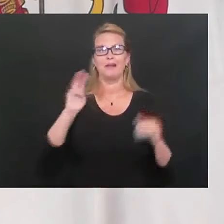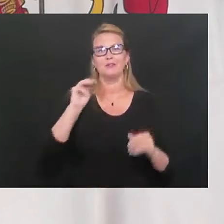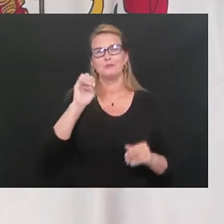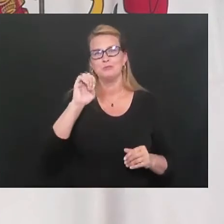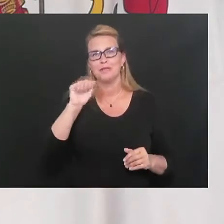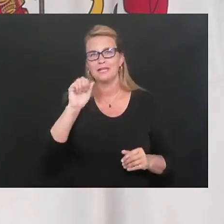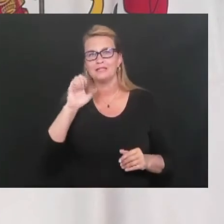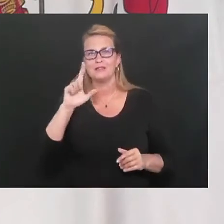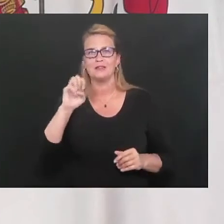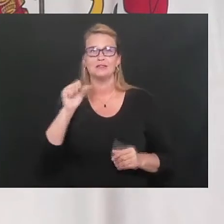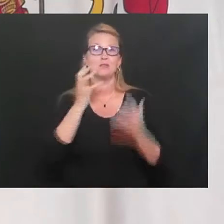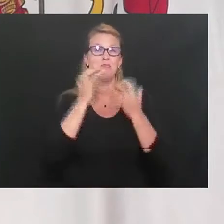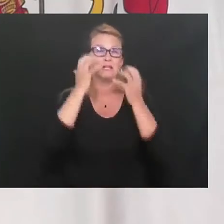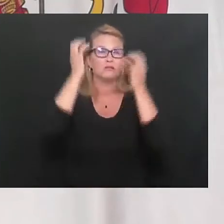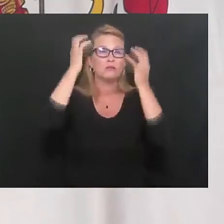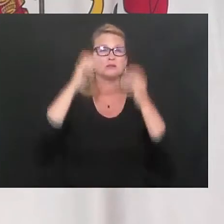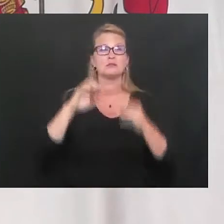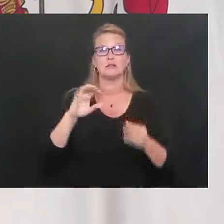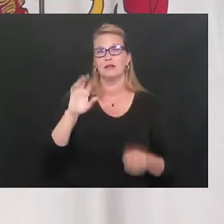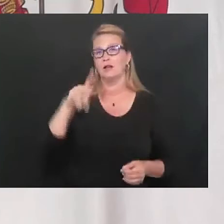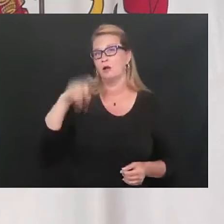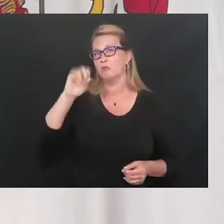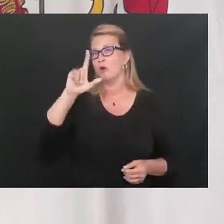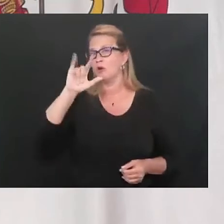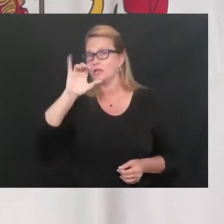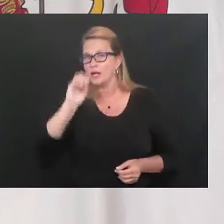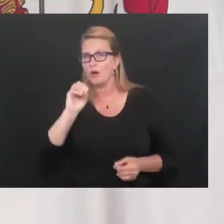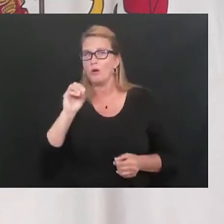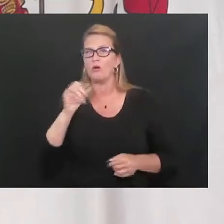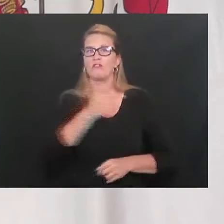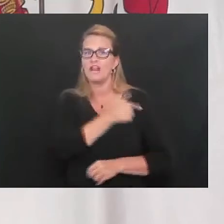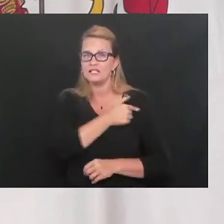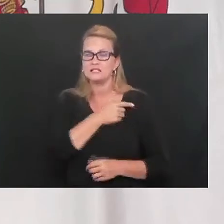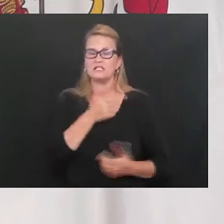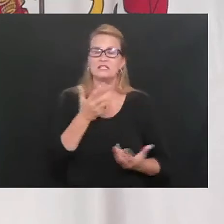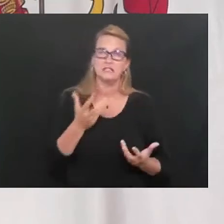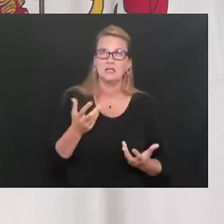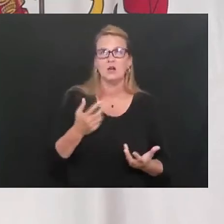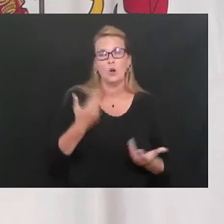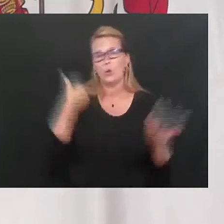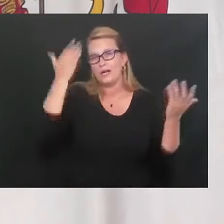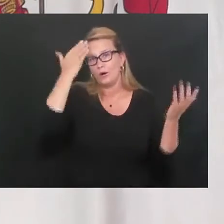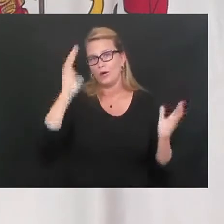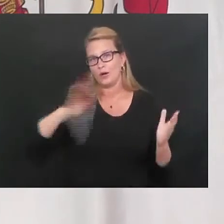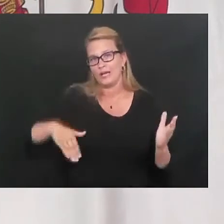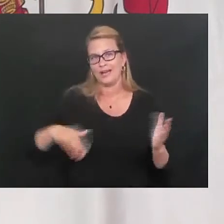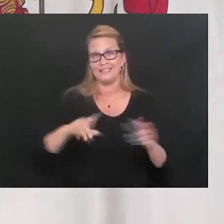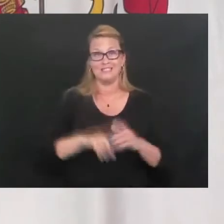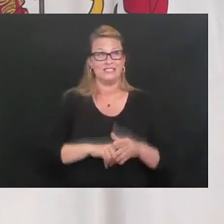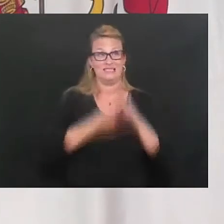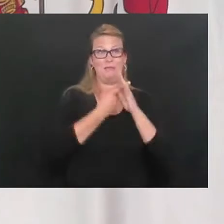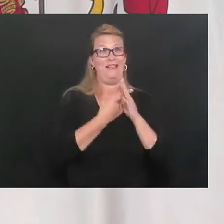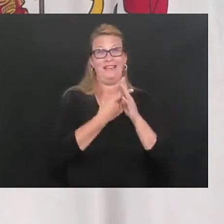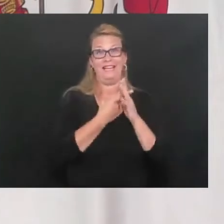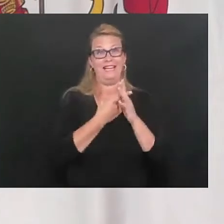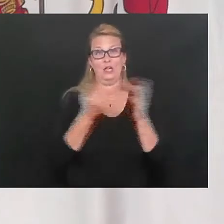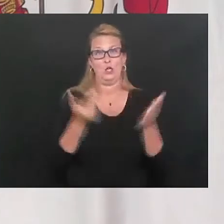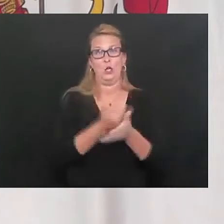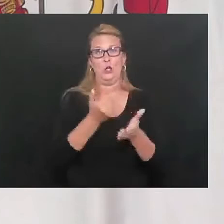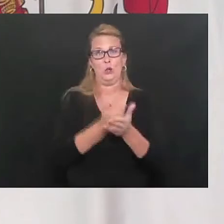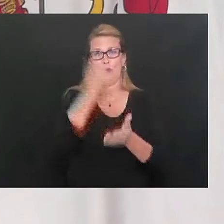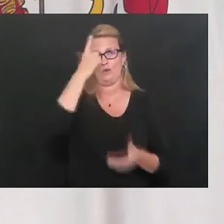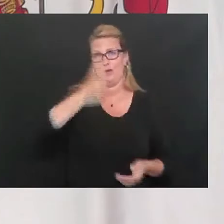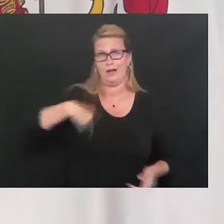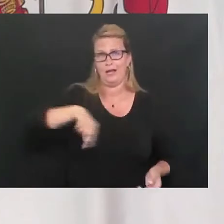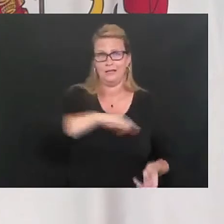so you know, Charles, but we're still in our infancy about this in a lot of ways, and I